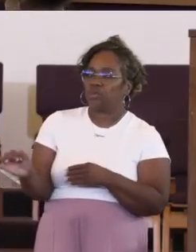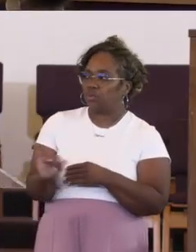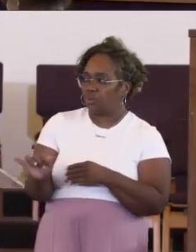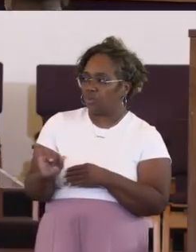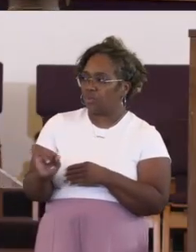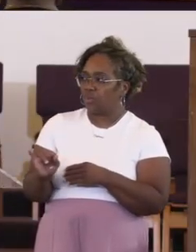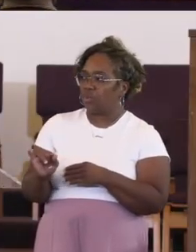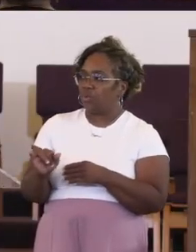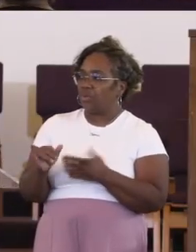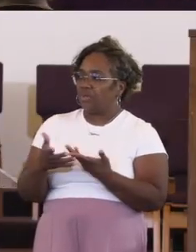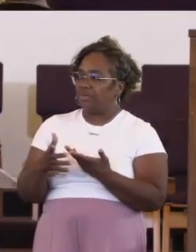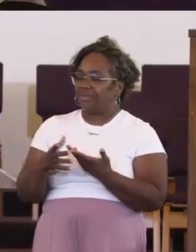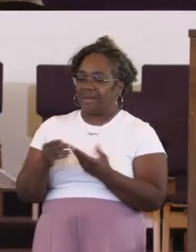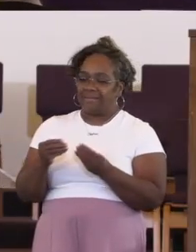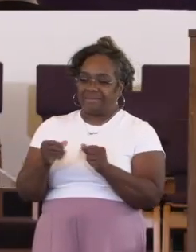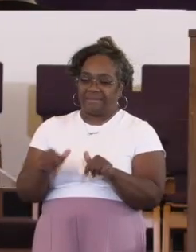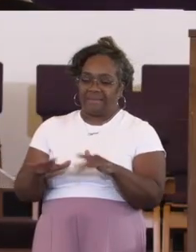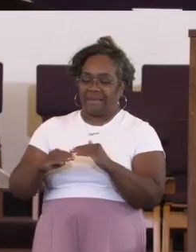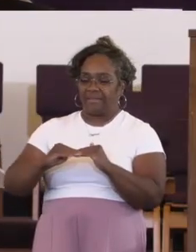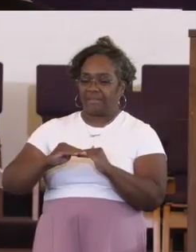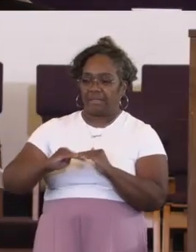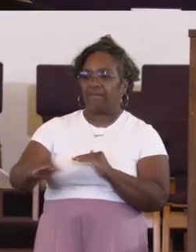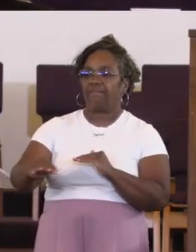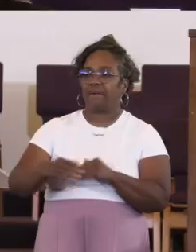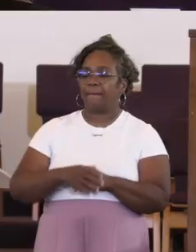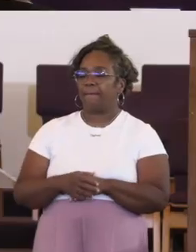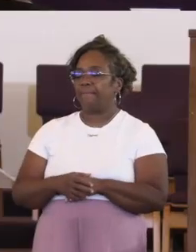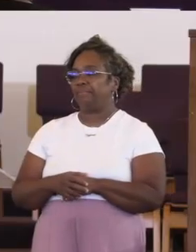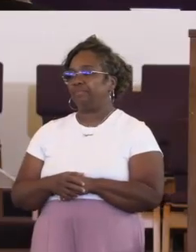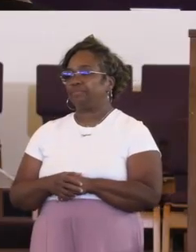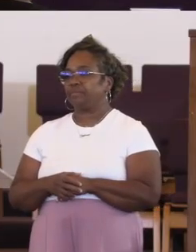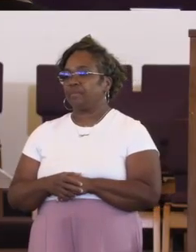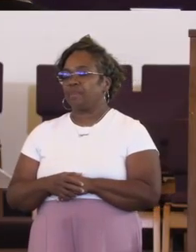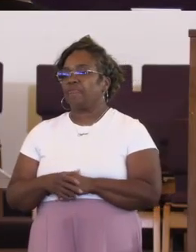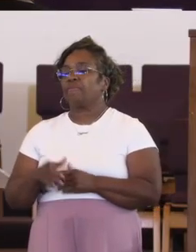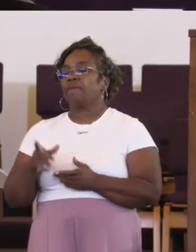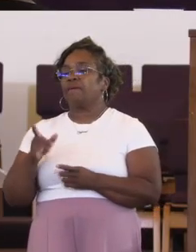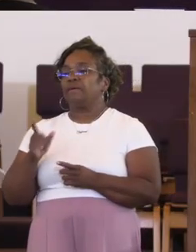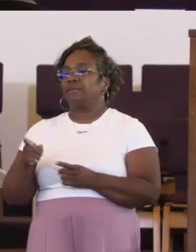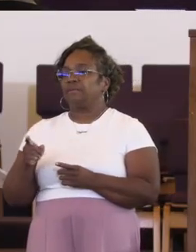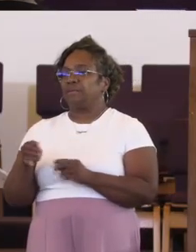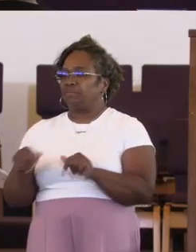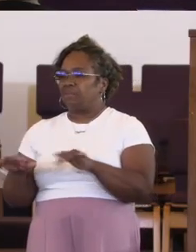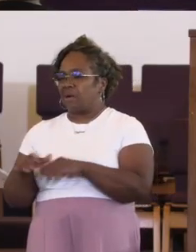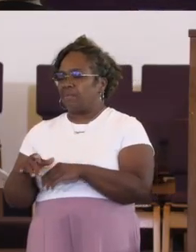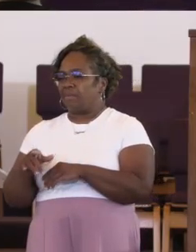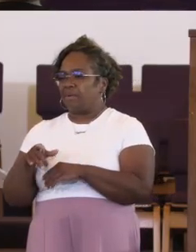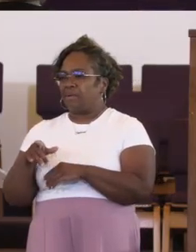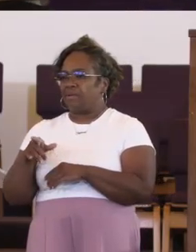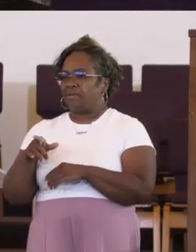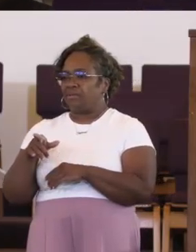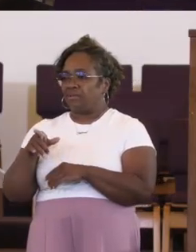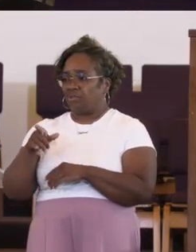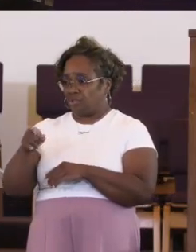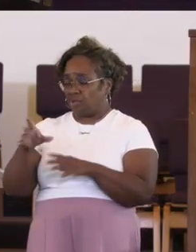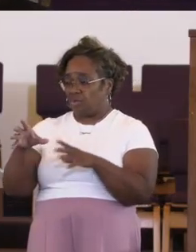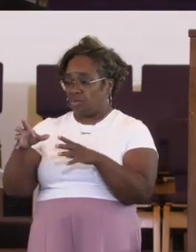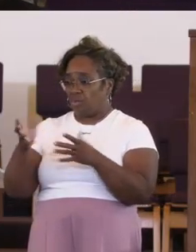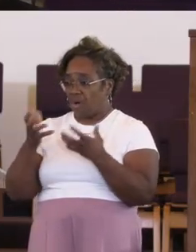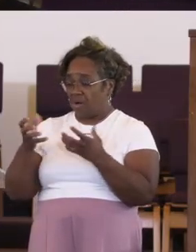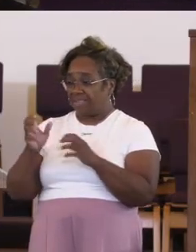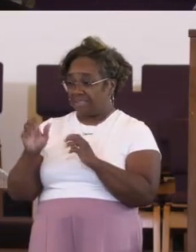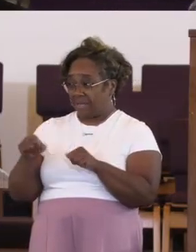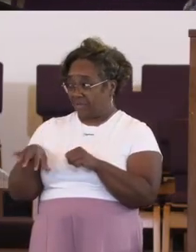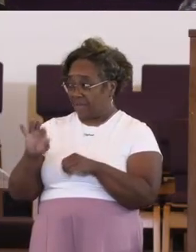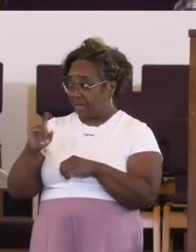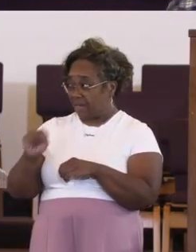leveling out the land on Shoemaker. So I want the parcel that you want, though. Can we find out who owns this? LaJuan, can you tell? I